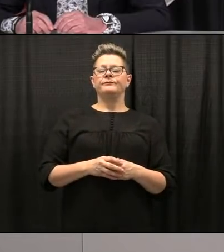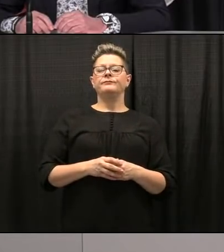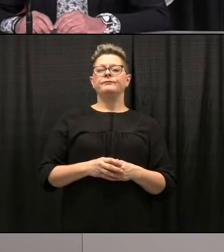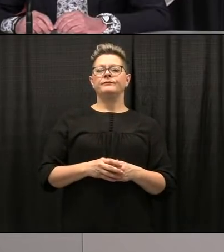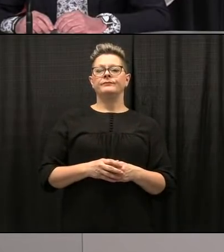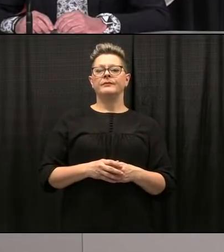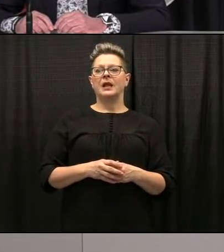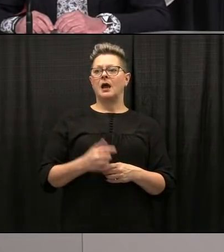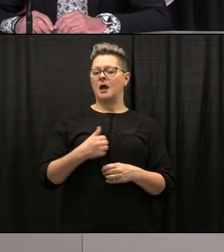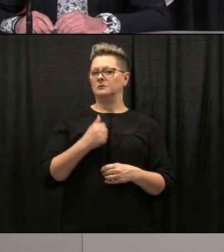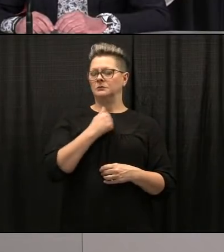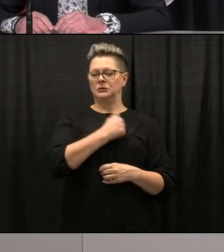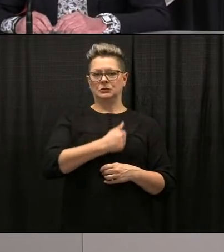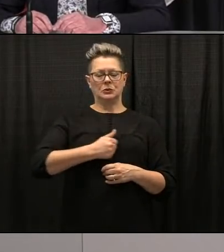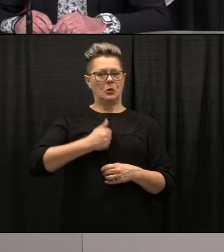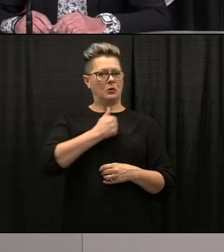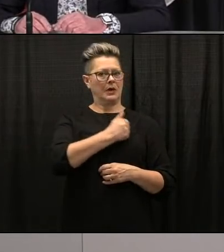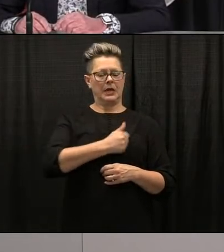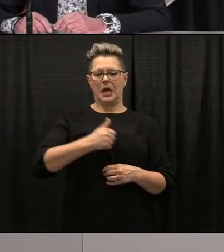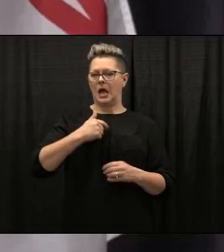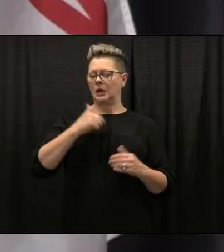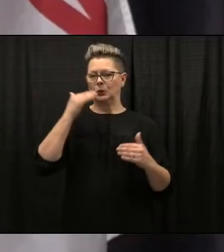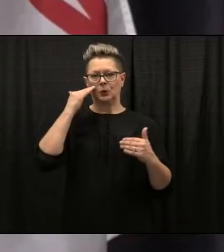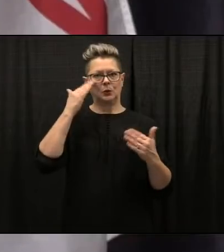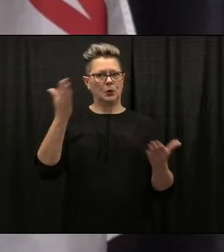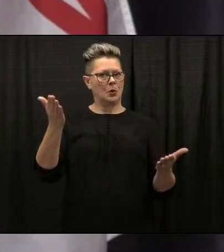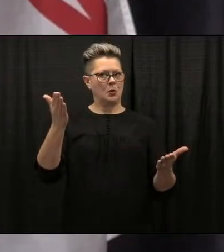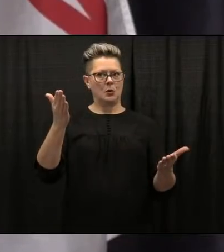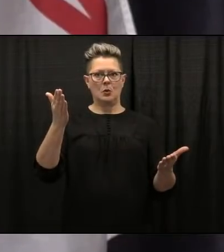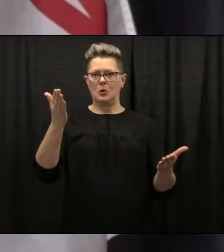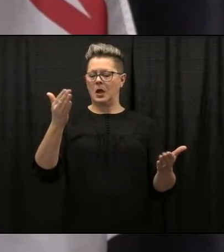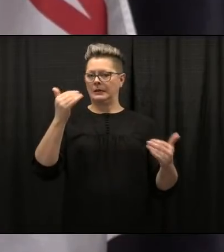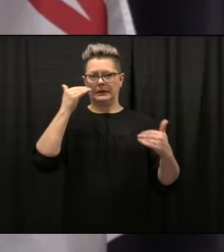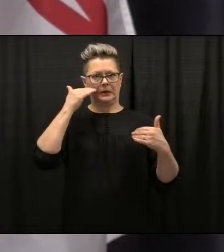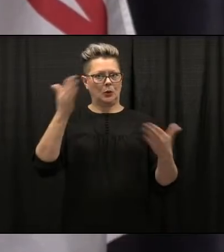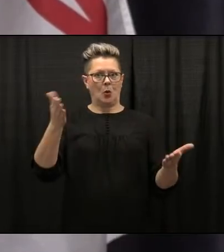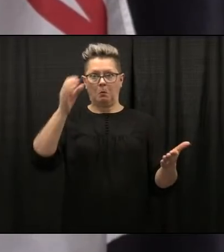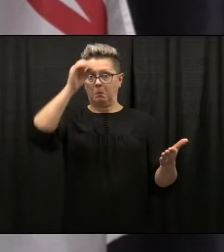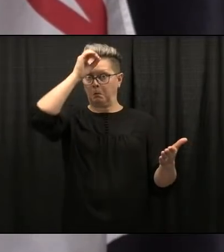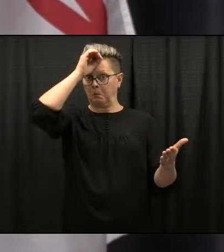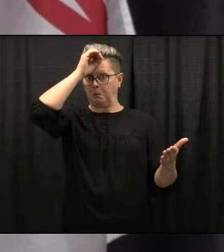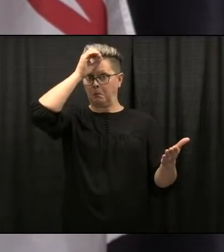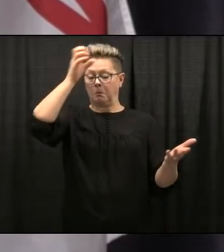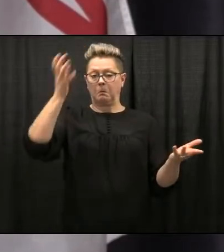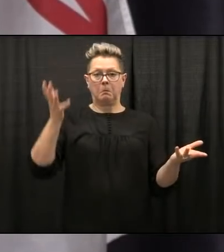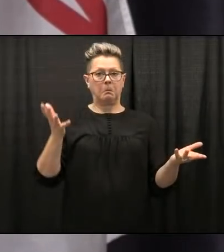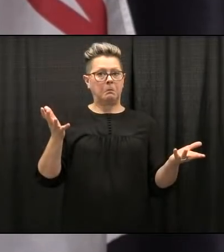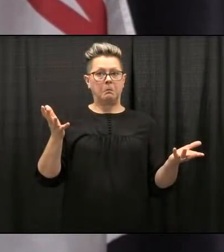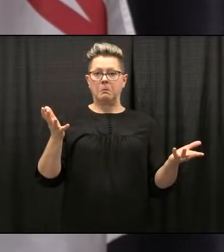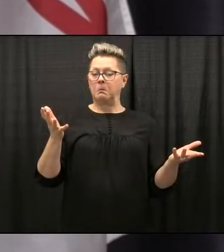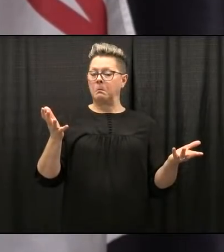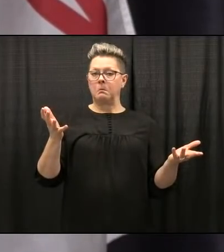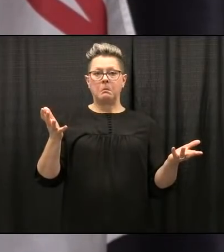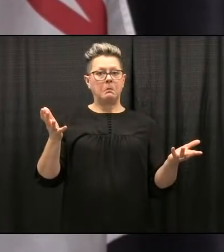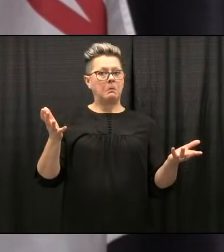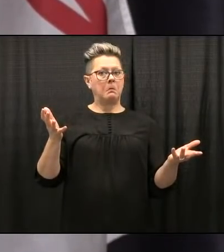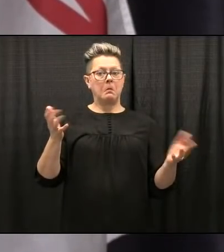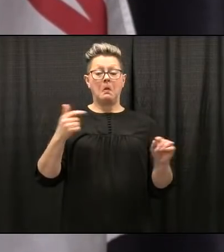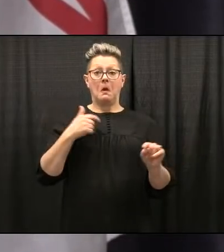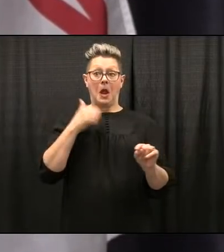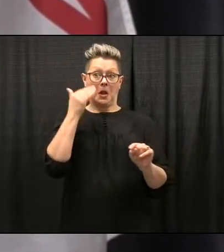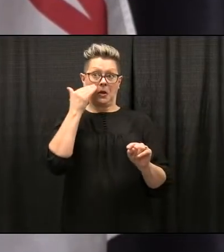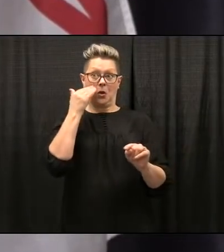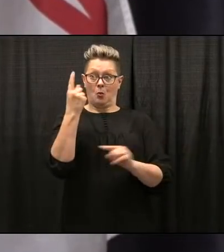I'm sorry, I'm not aware of that, and I don't. I know there was